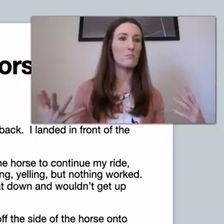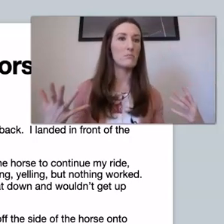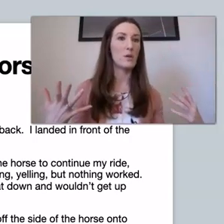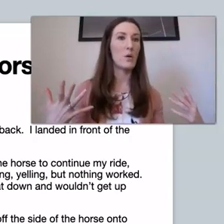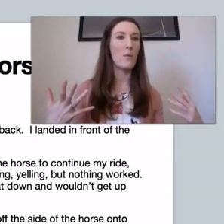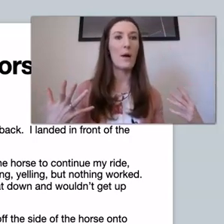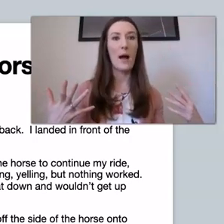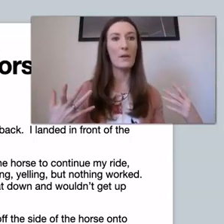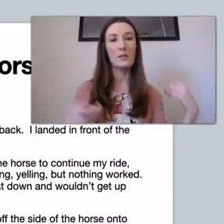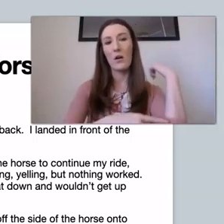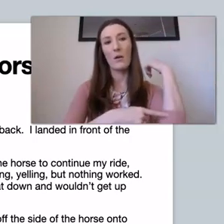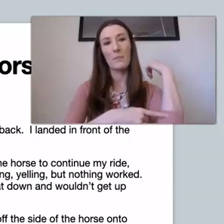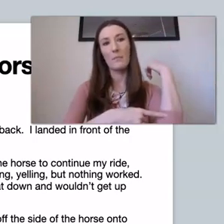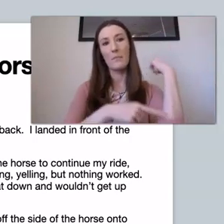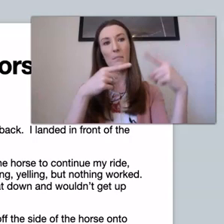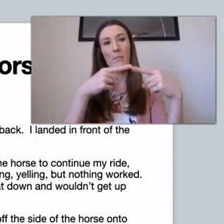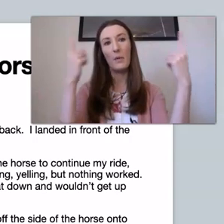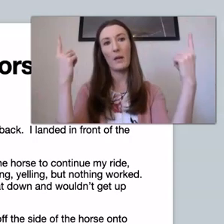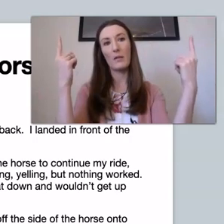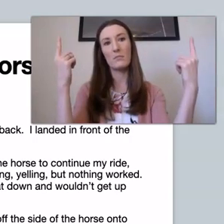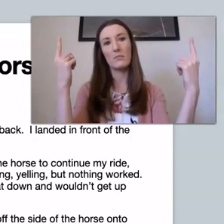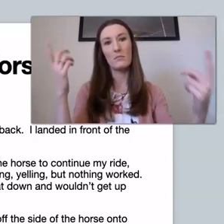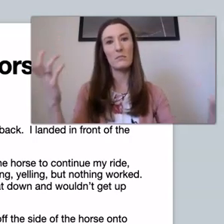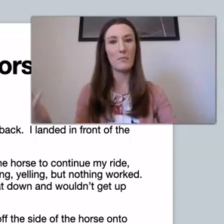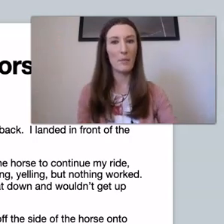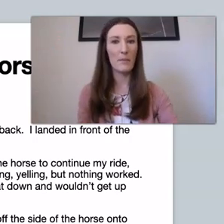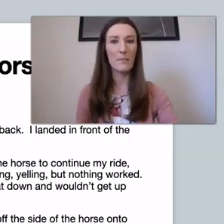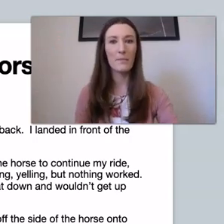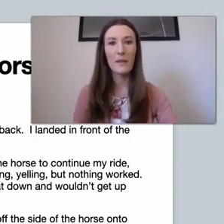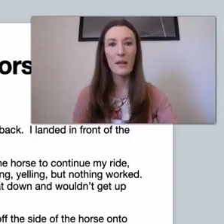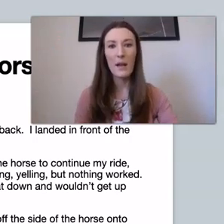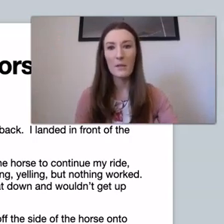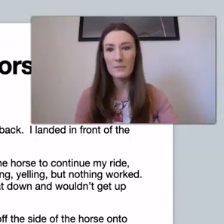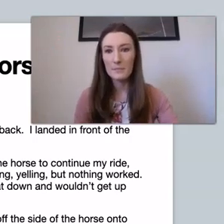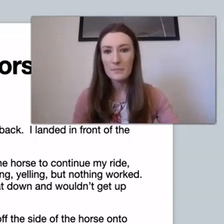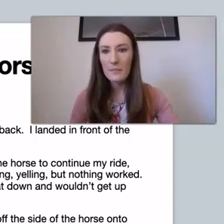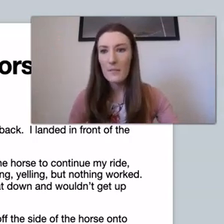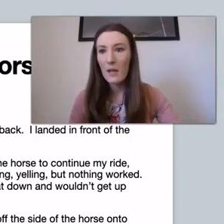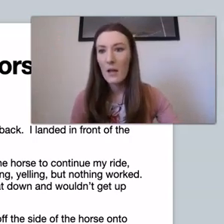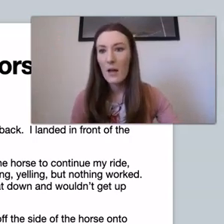then, what happened? Arm broken, maybe. Okay.